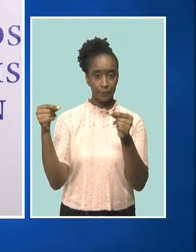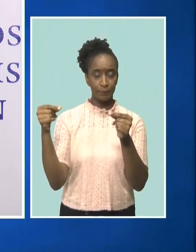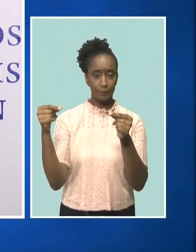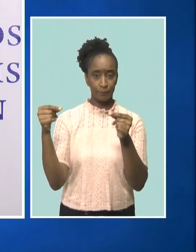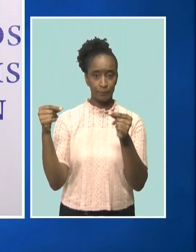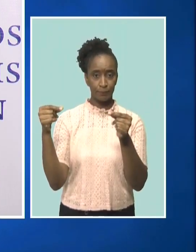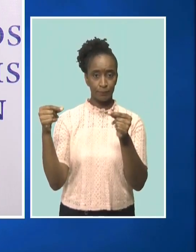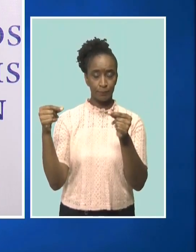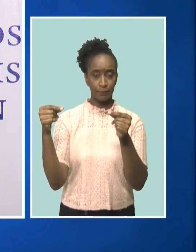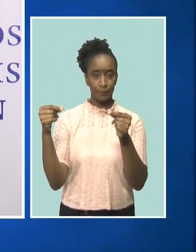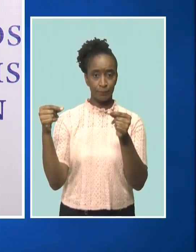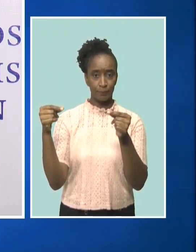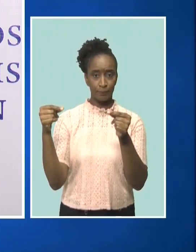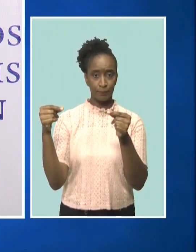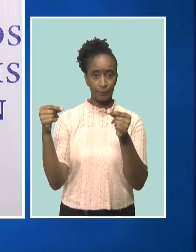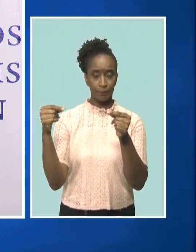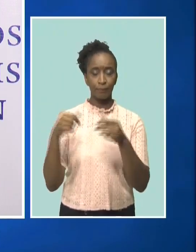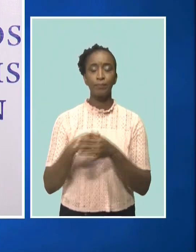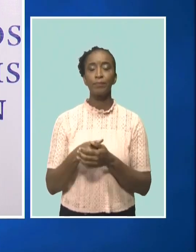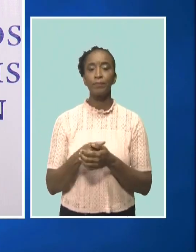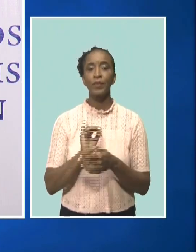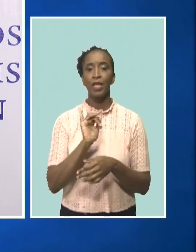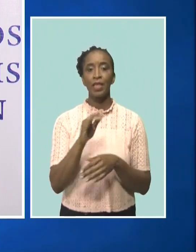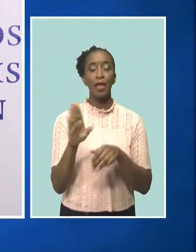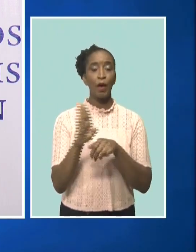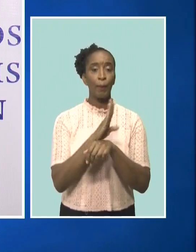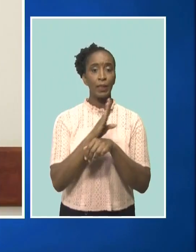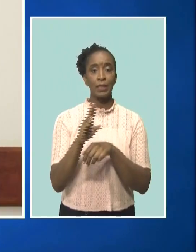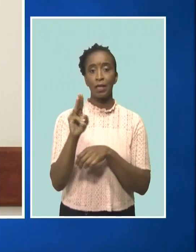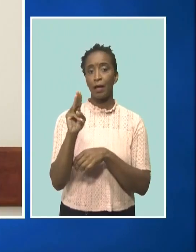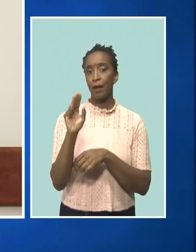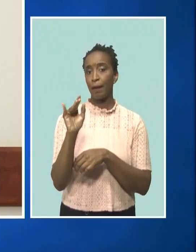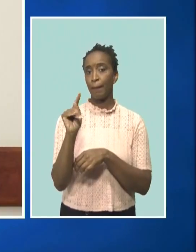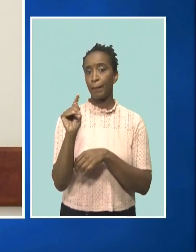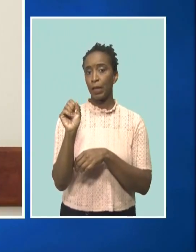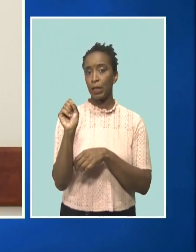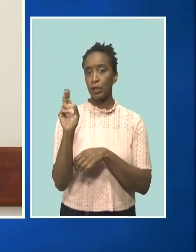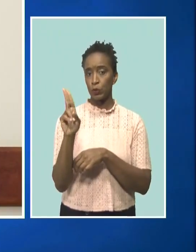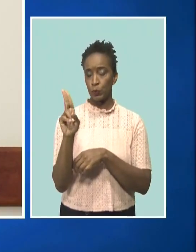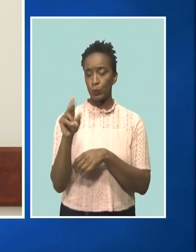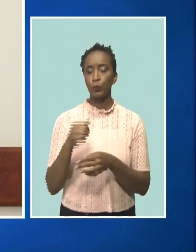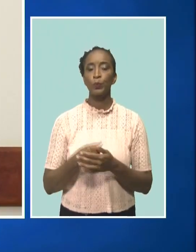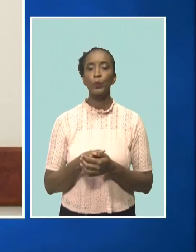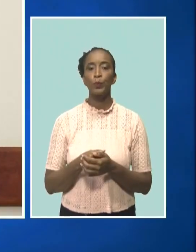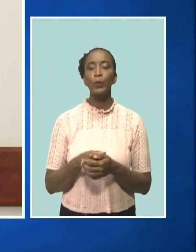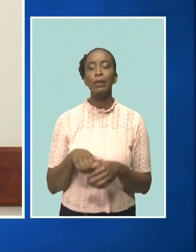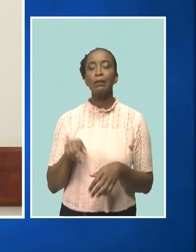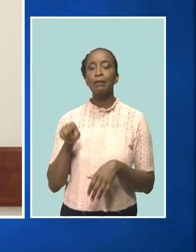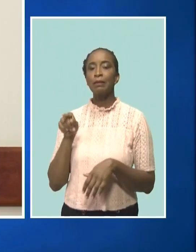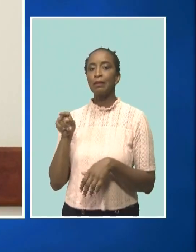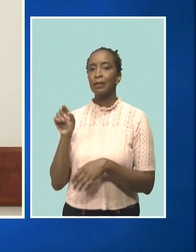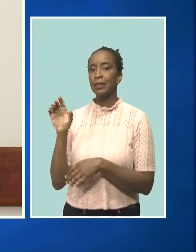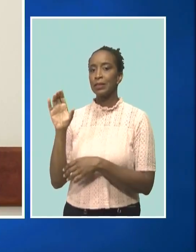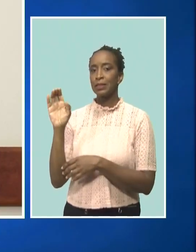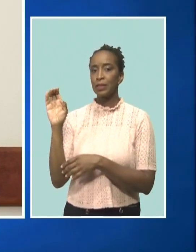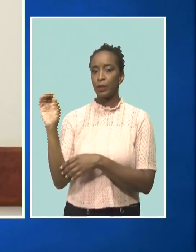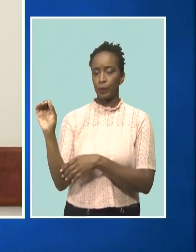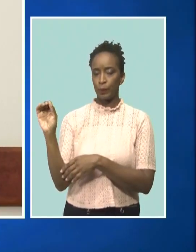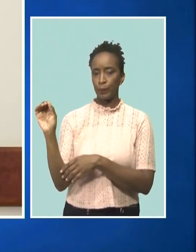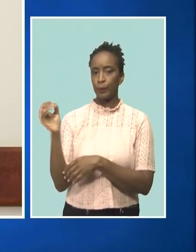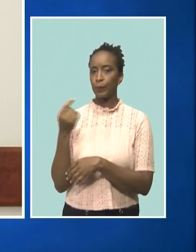by Mitsui OSK Lines. Meanwhile, Chief Executive Officer Ryan Ford says new upgrades for